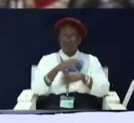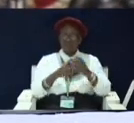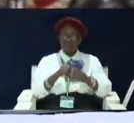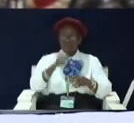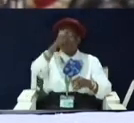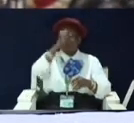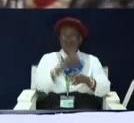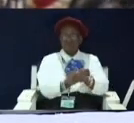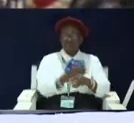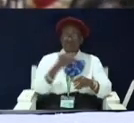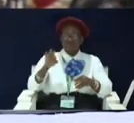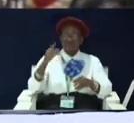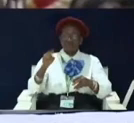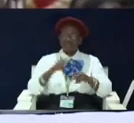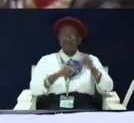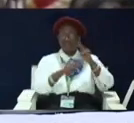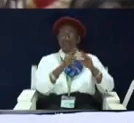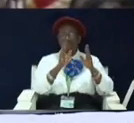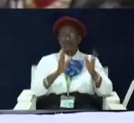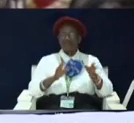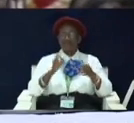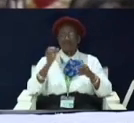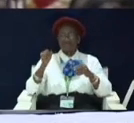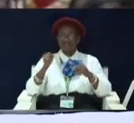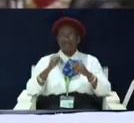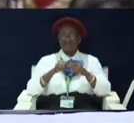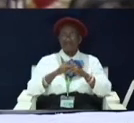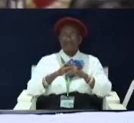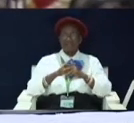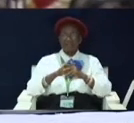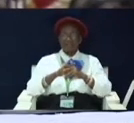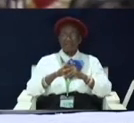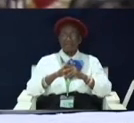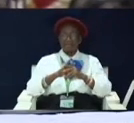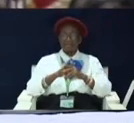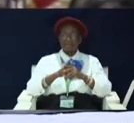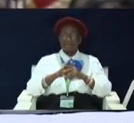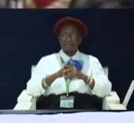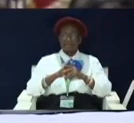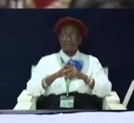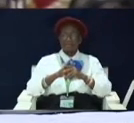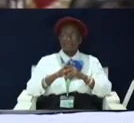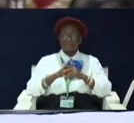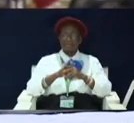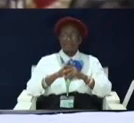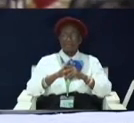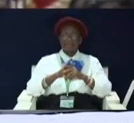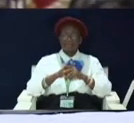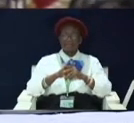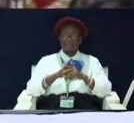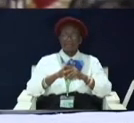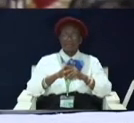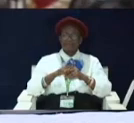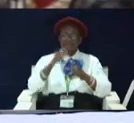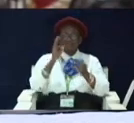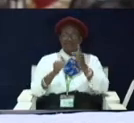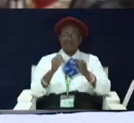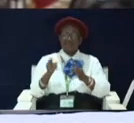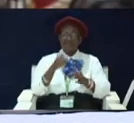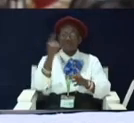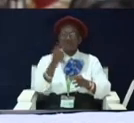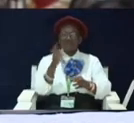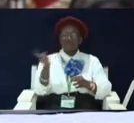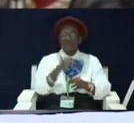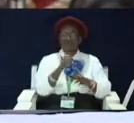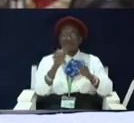prophets. Glokile ojo na o to su o ti di baba fun gbogbo awon omo woli. If only you can believe it. To ba de